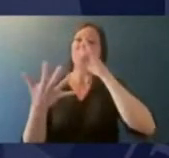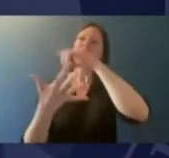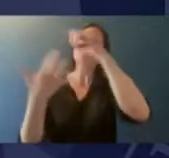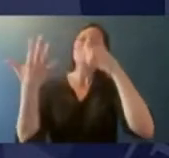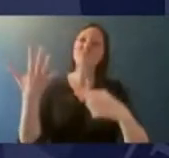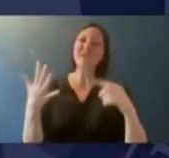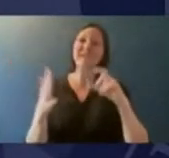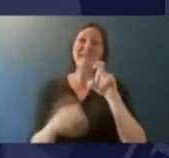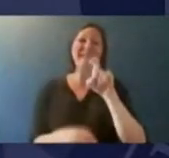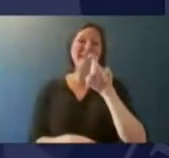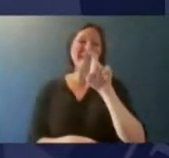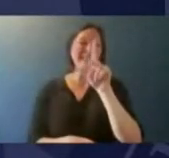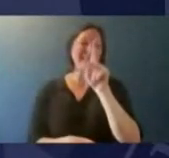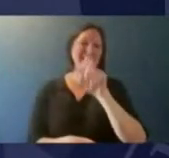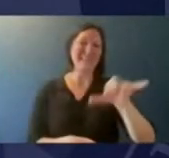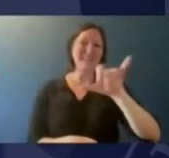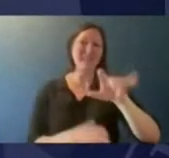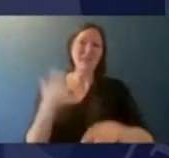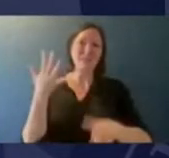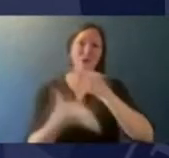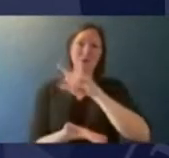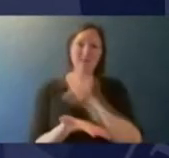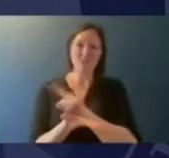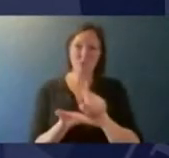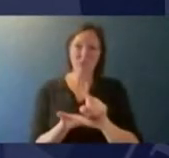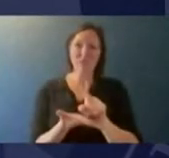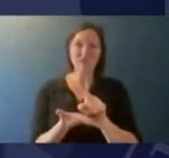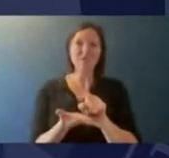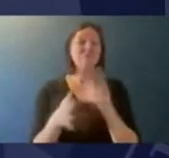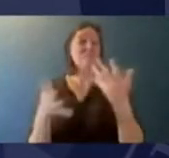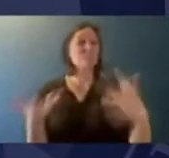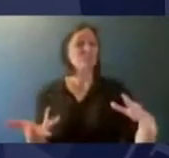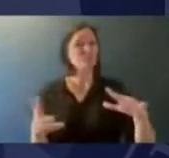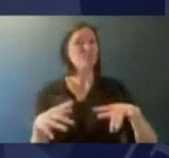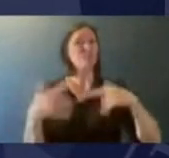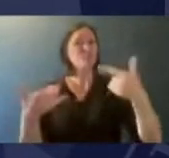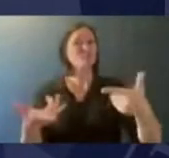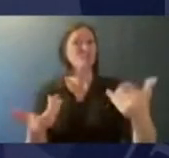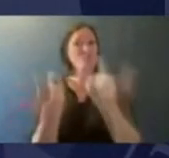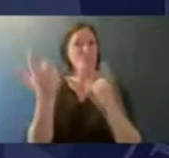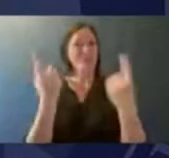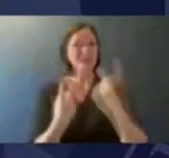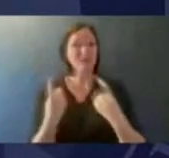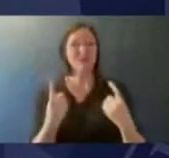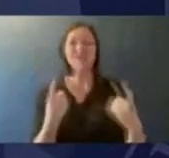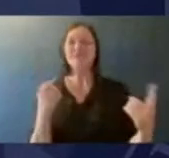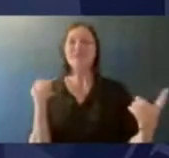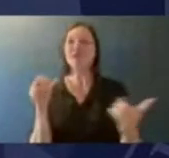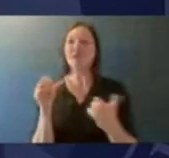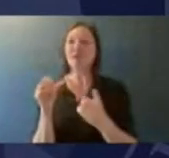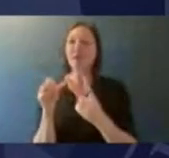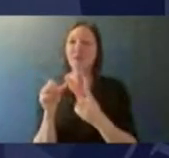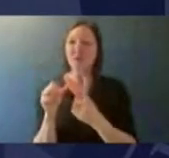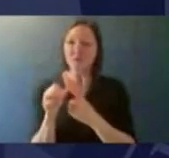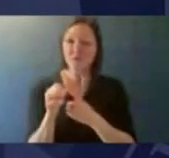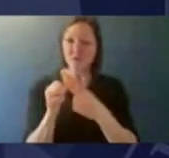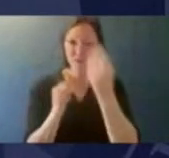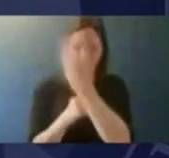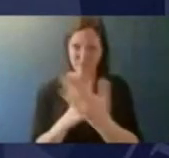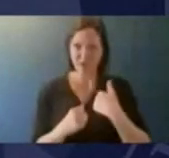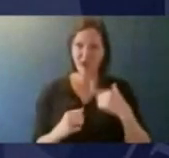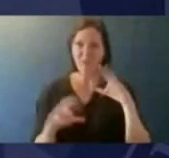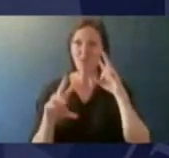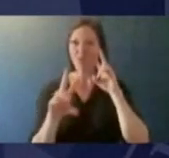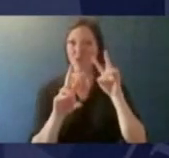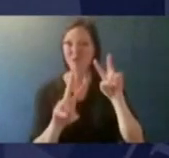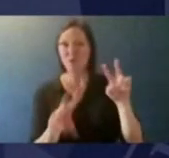priorities for this week, and then I'll turn to your questions. First, I'm looking forward to working with my counterparts